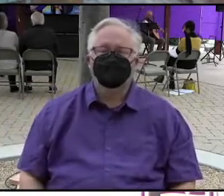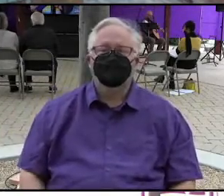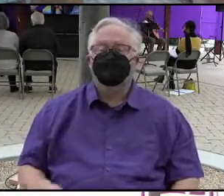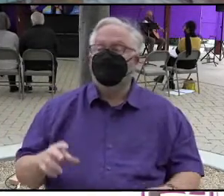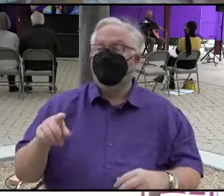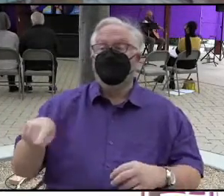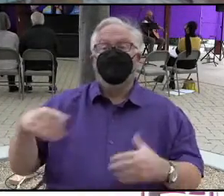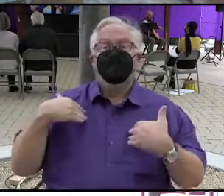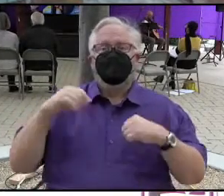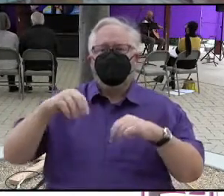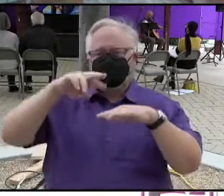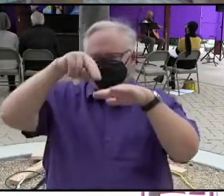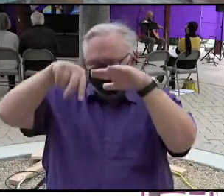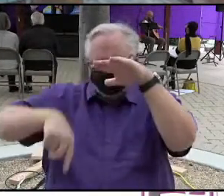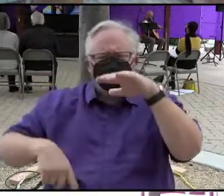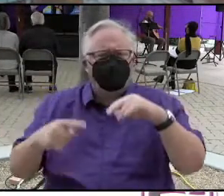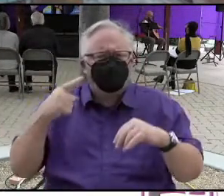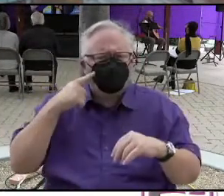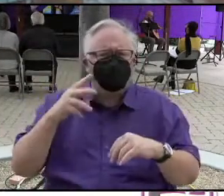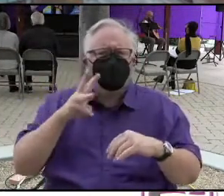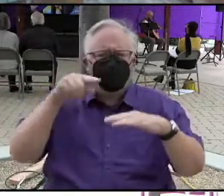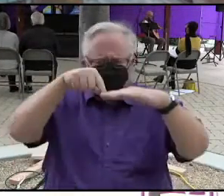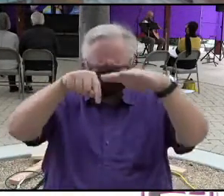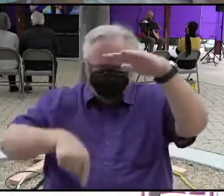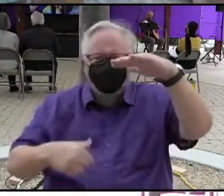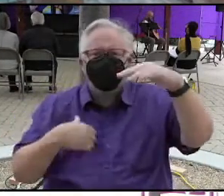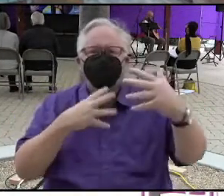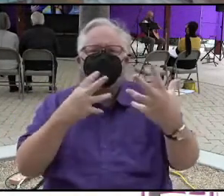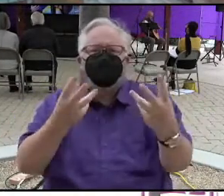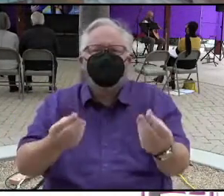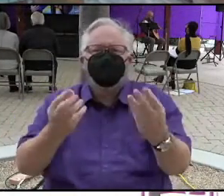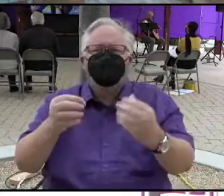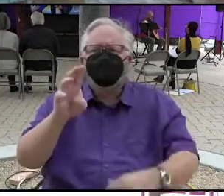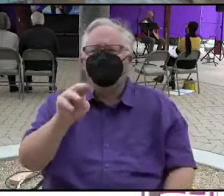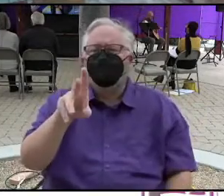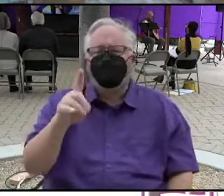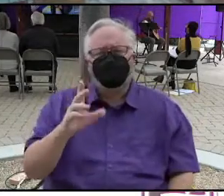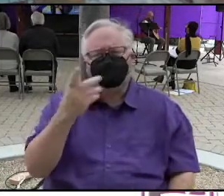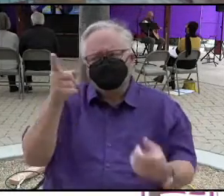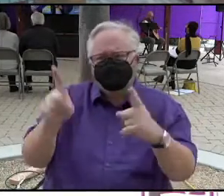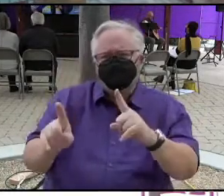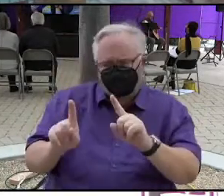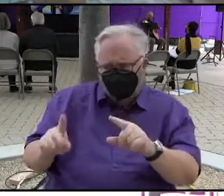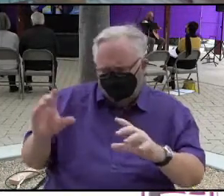among them had heard of mud at the bottom of the water and agreed to go find some.